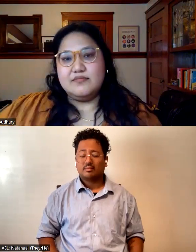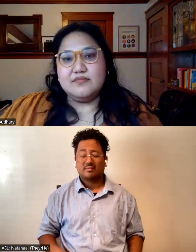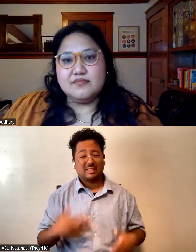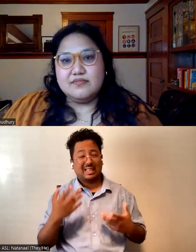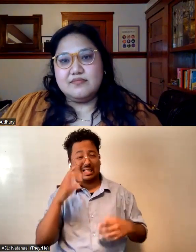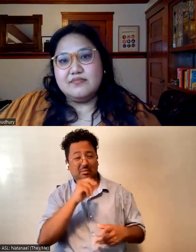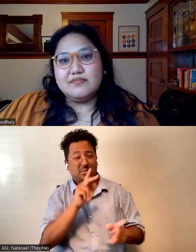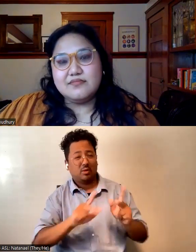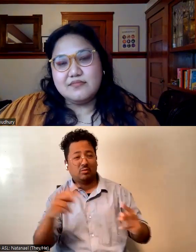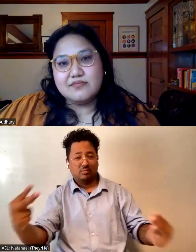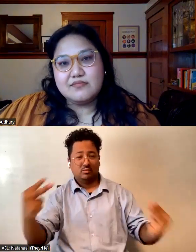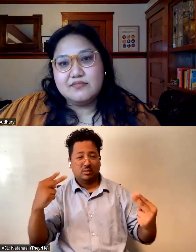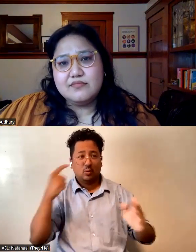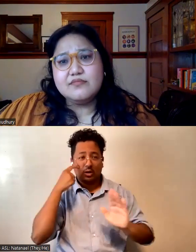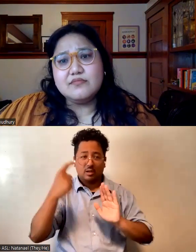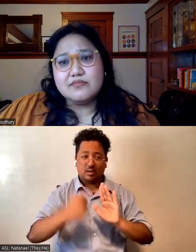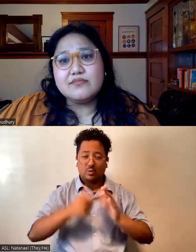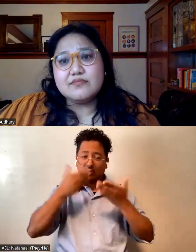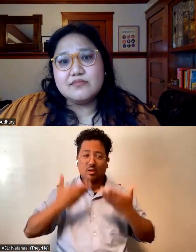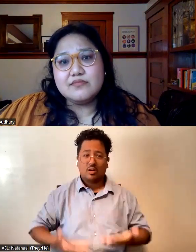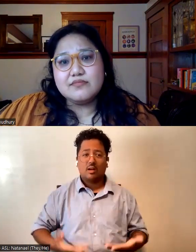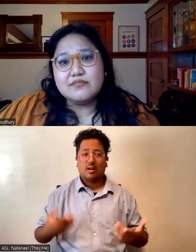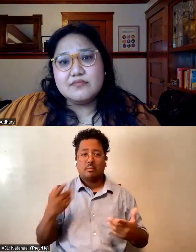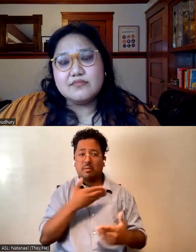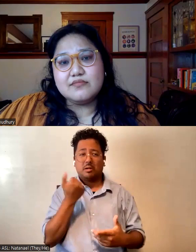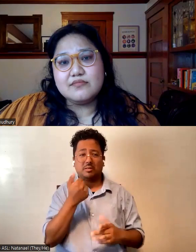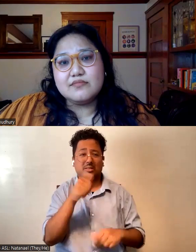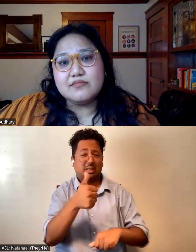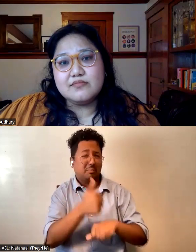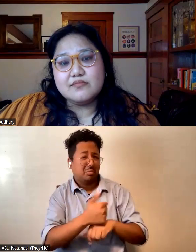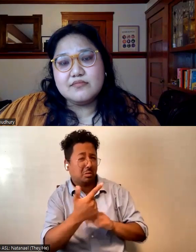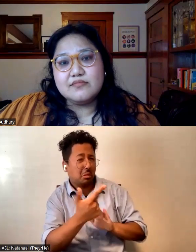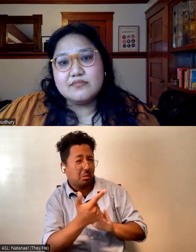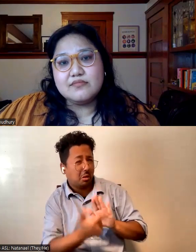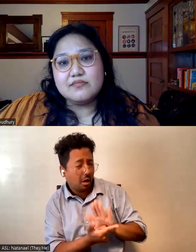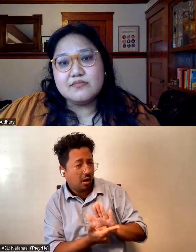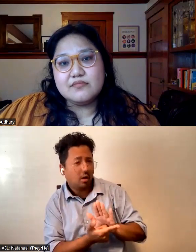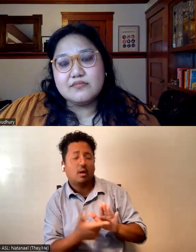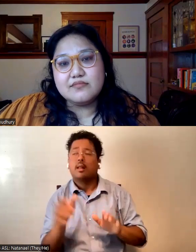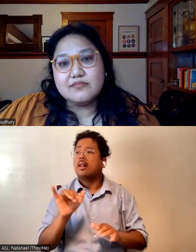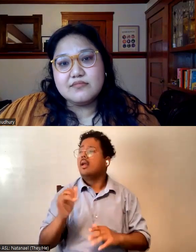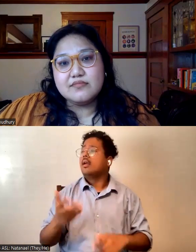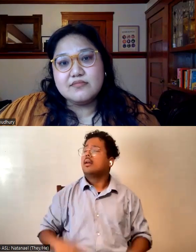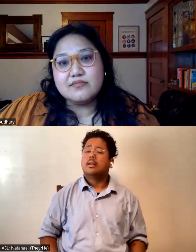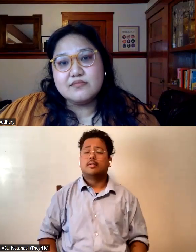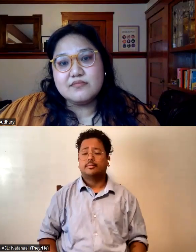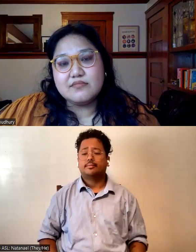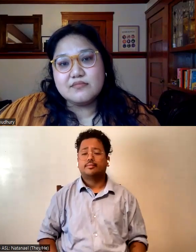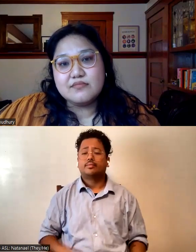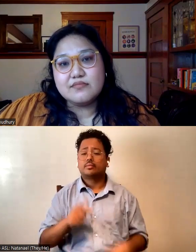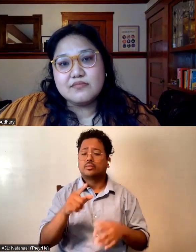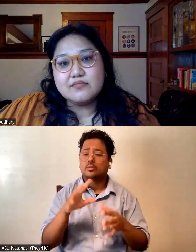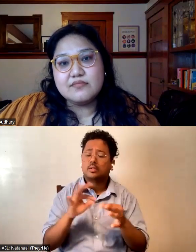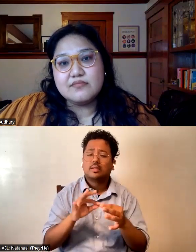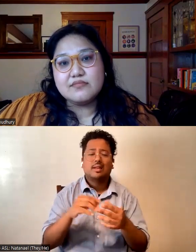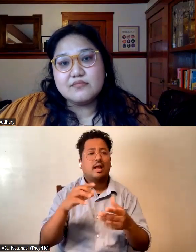law. Law doesn't sound right, but also requiring protection from the state. I'm thinking of like, you were describing post